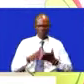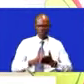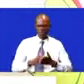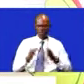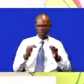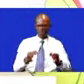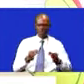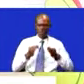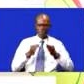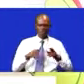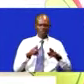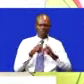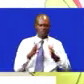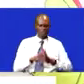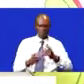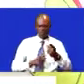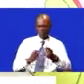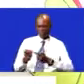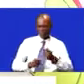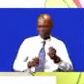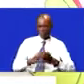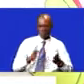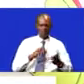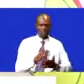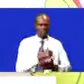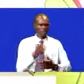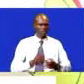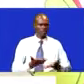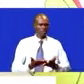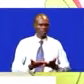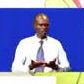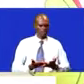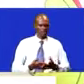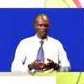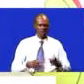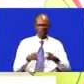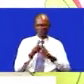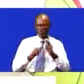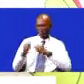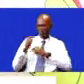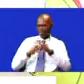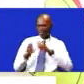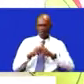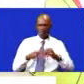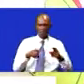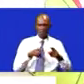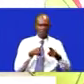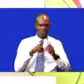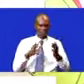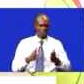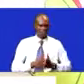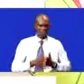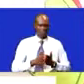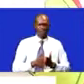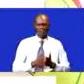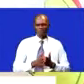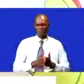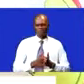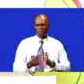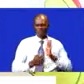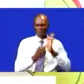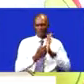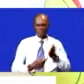administration and other administrative matters. We have come up for the discussion and deliberation of